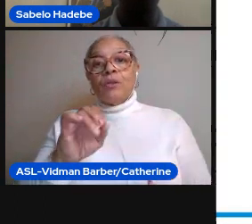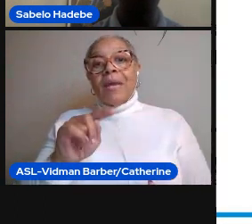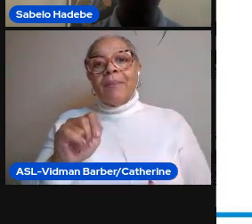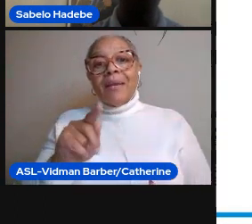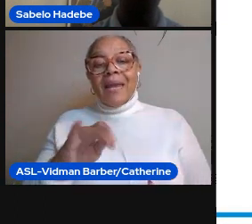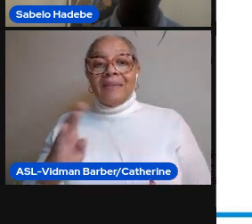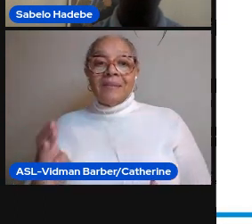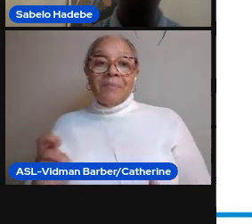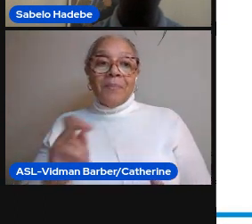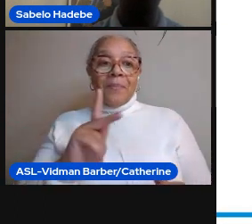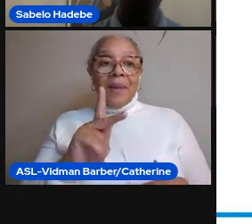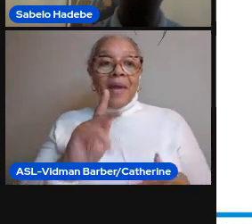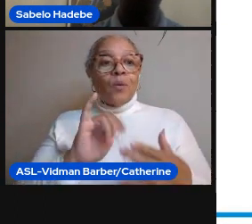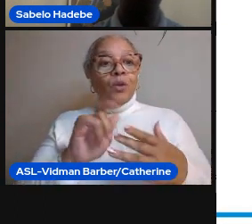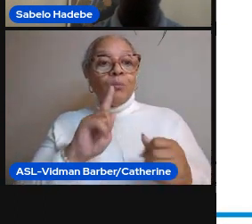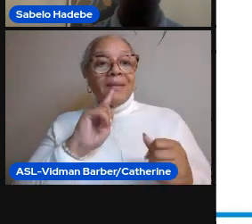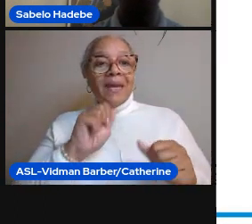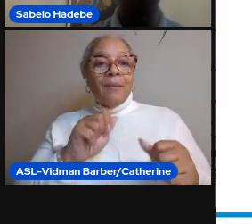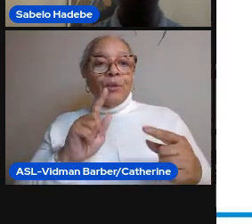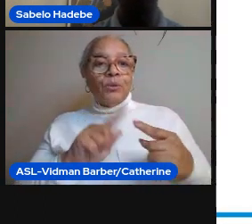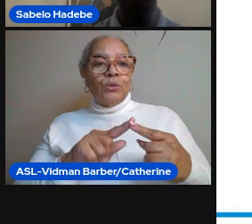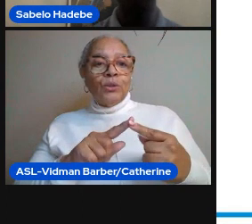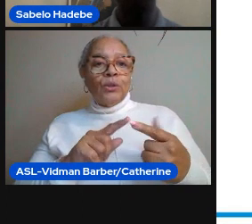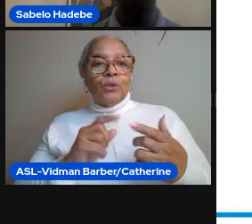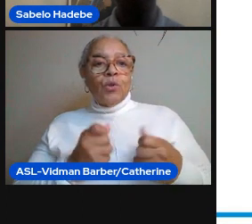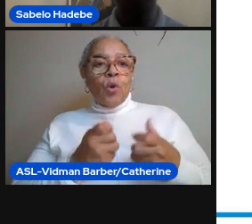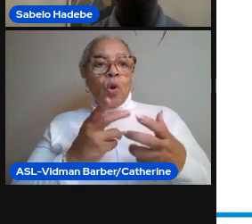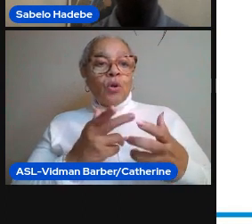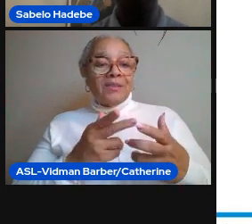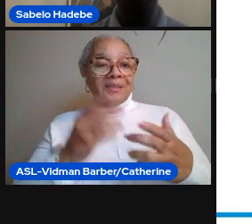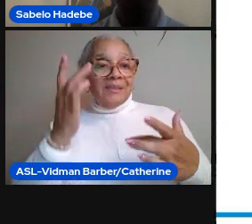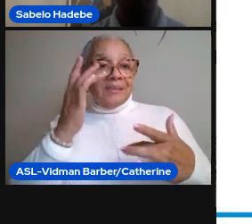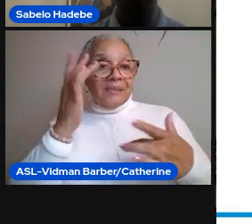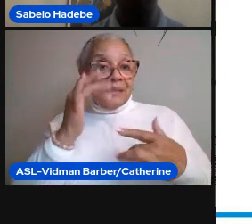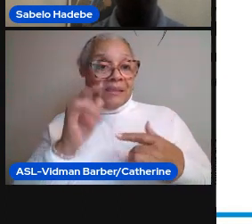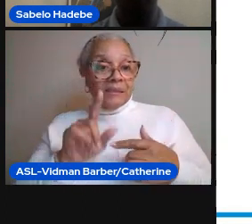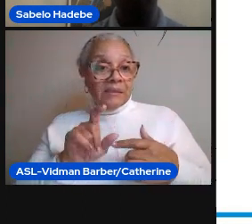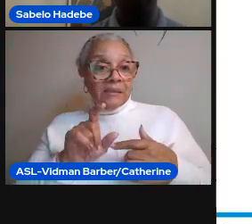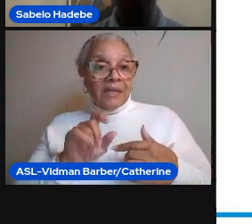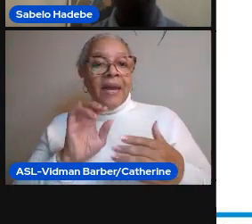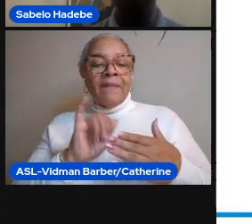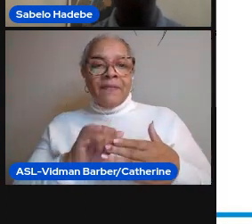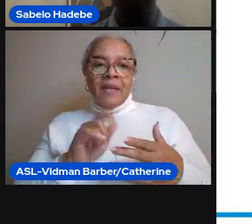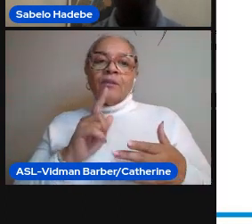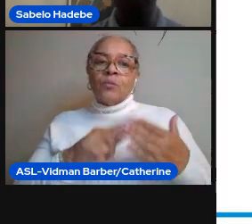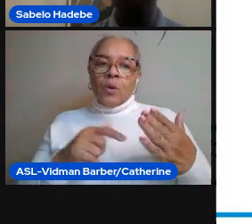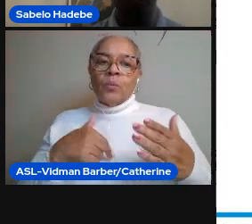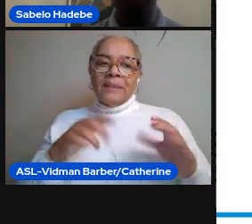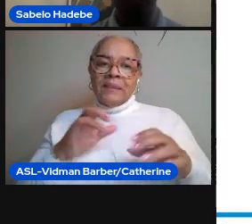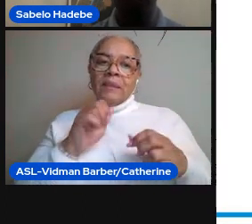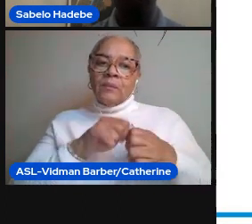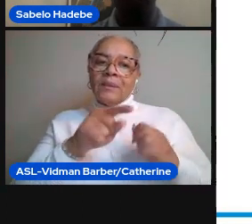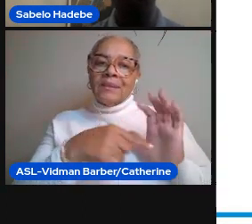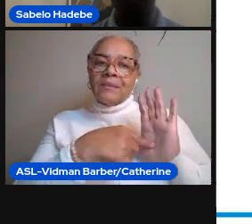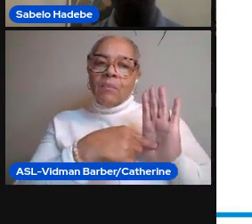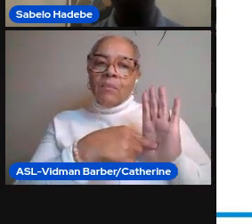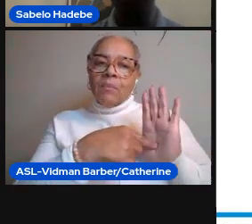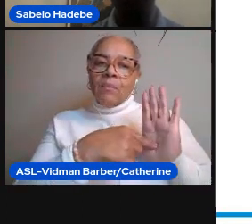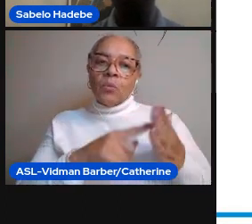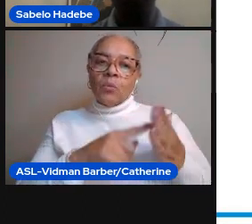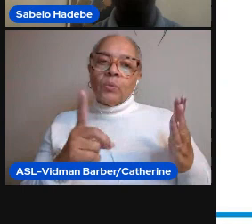would you be able to induce the disease? And that's essentially what we did here, is that